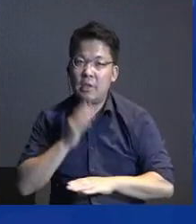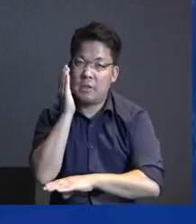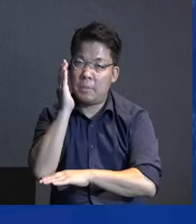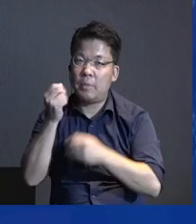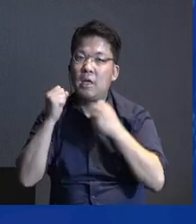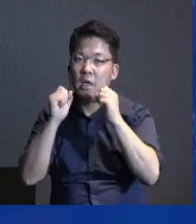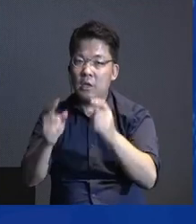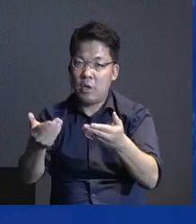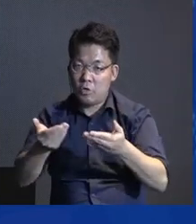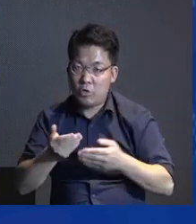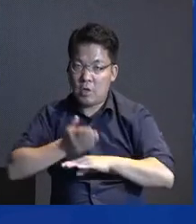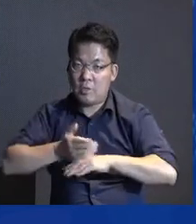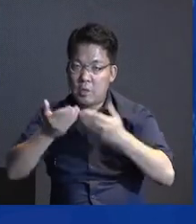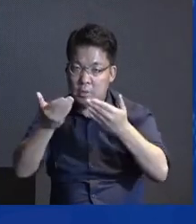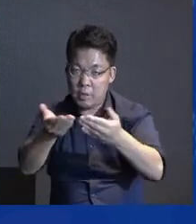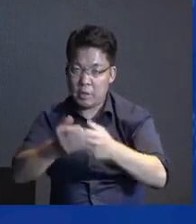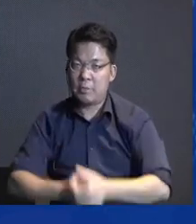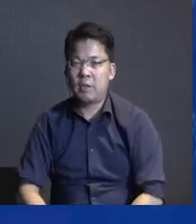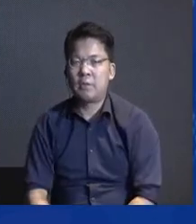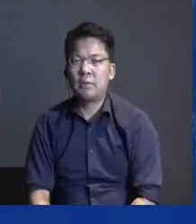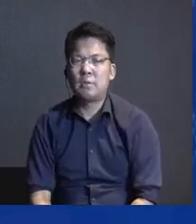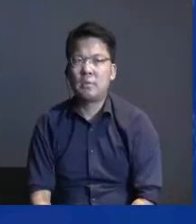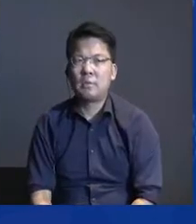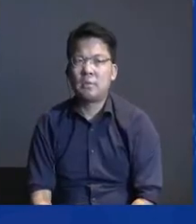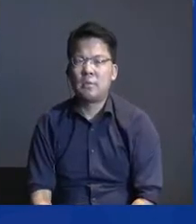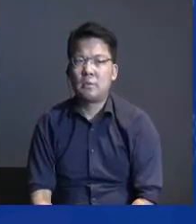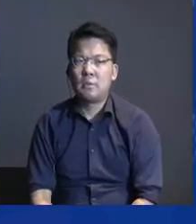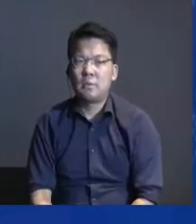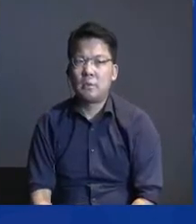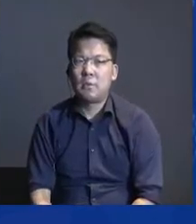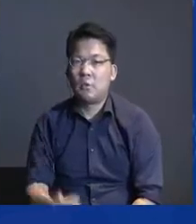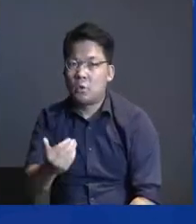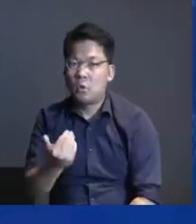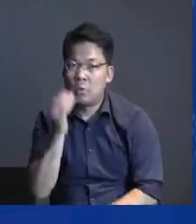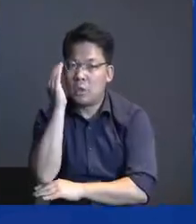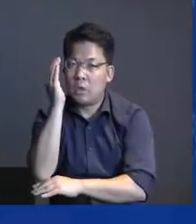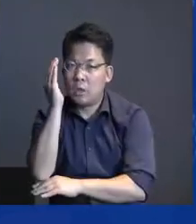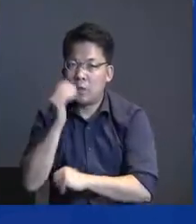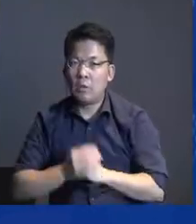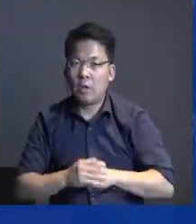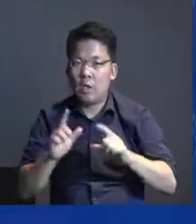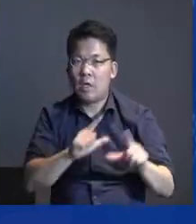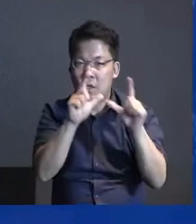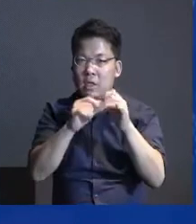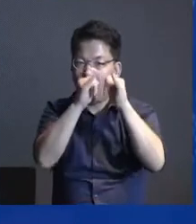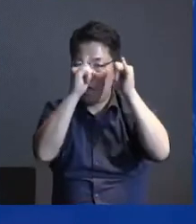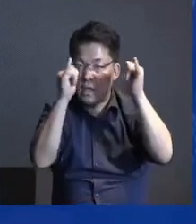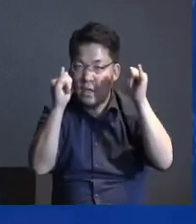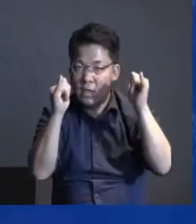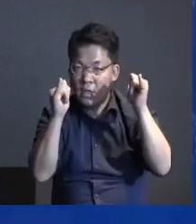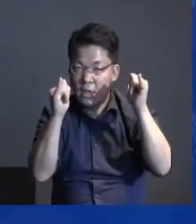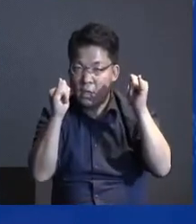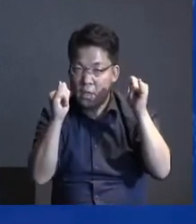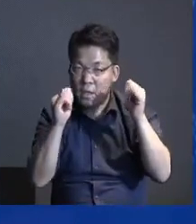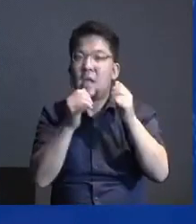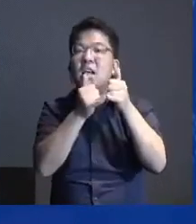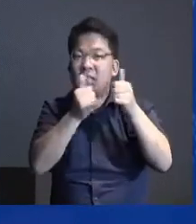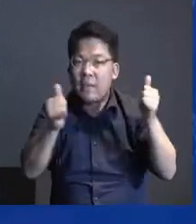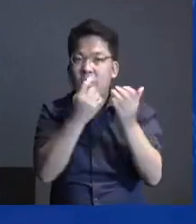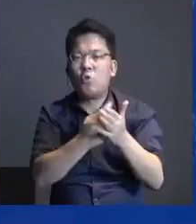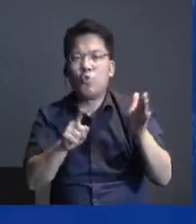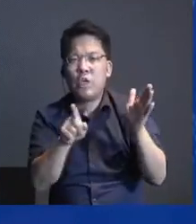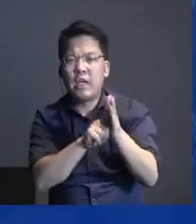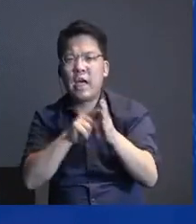your model of residents' participation. And now I'd like to invite Dr. Nakpu from Thailand